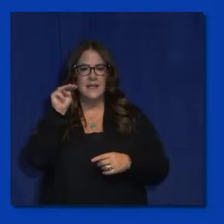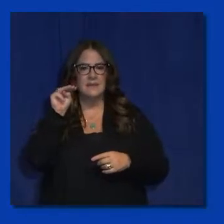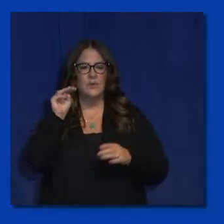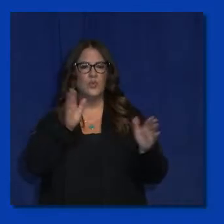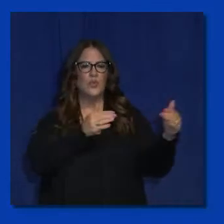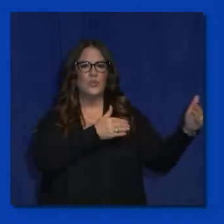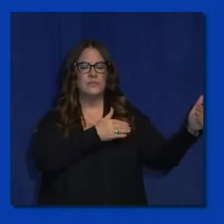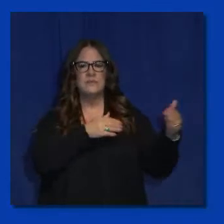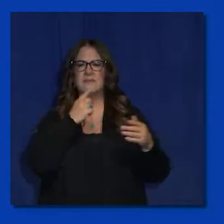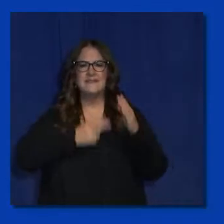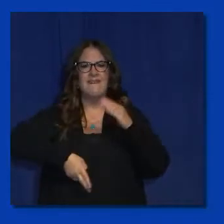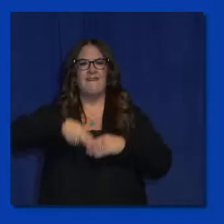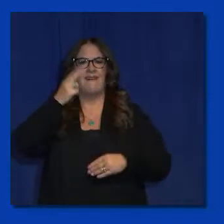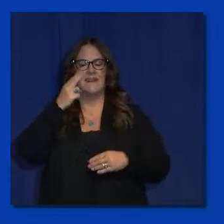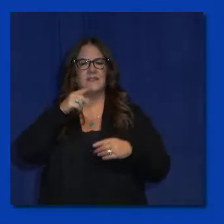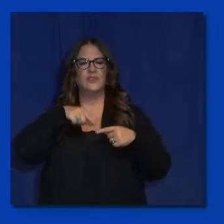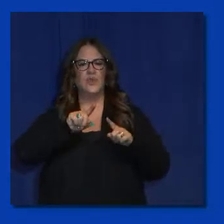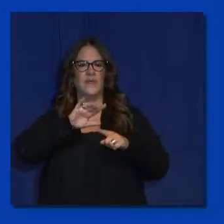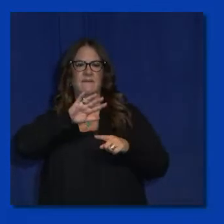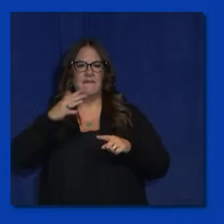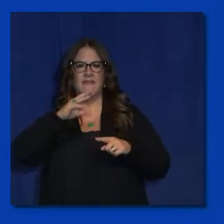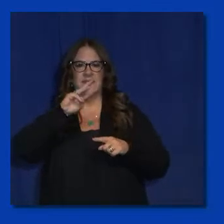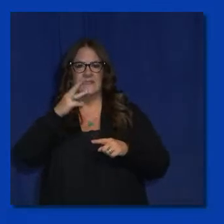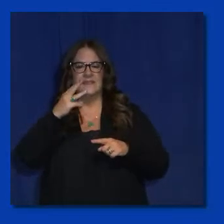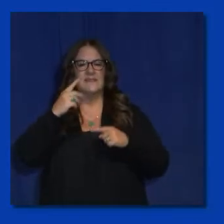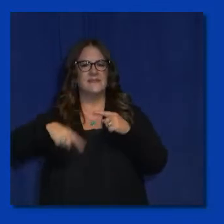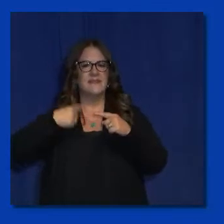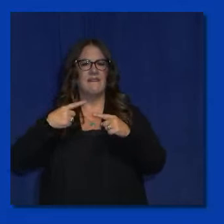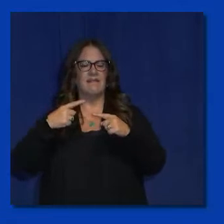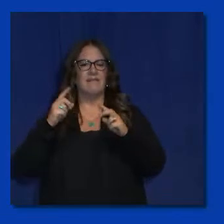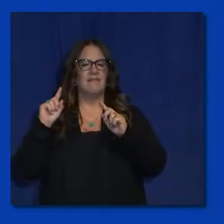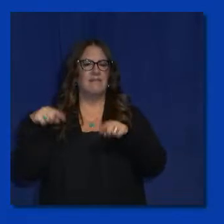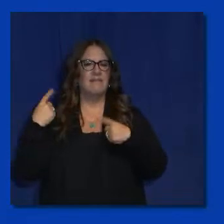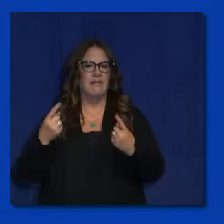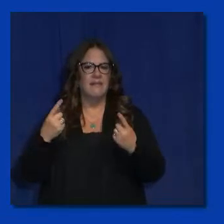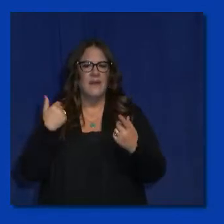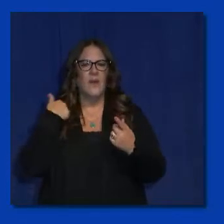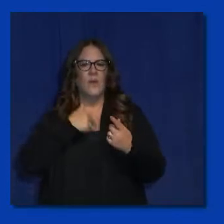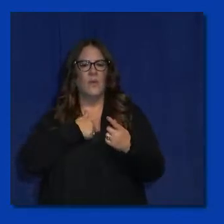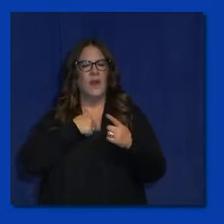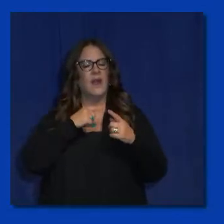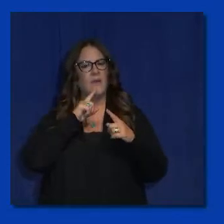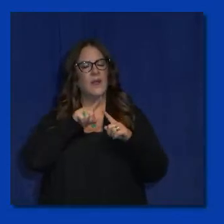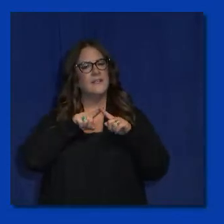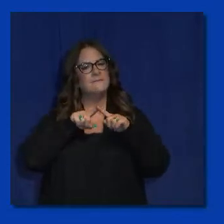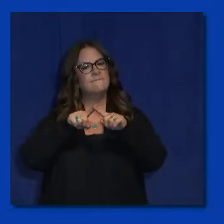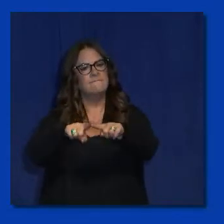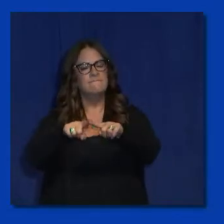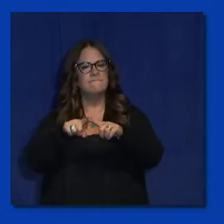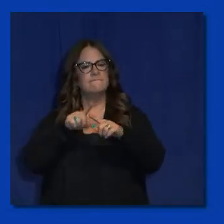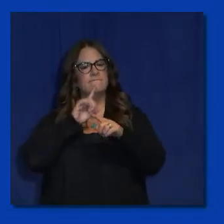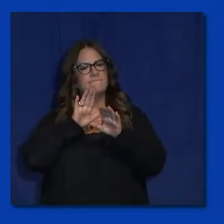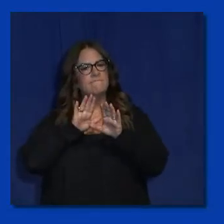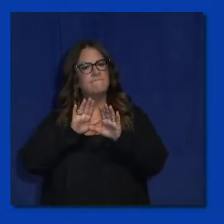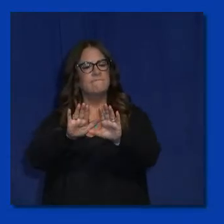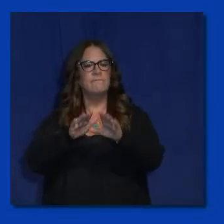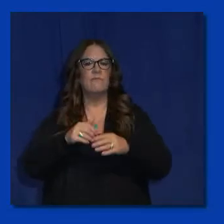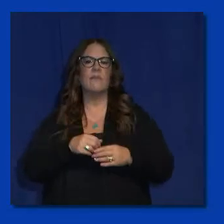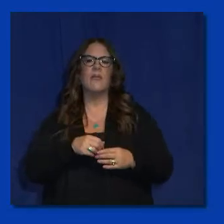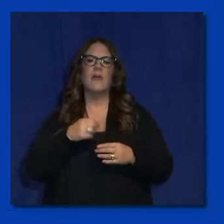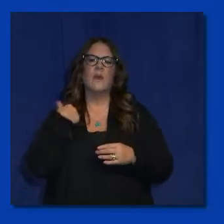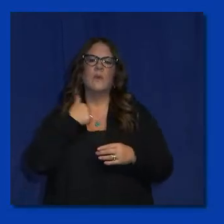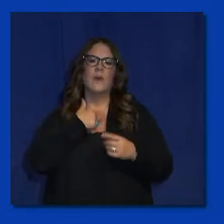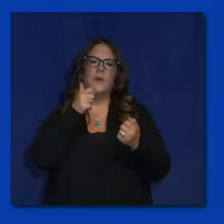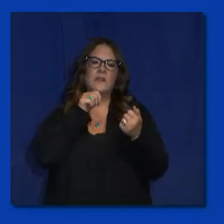been, certainly in the fifth cycle, fourth cycle. We are leaning in hard on all this, as we are in terms